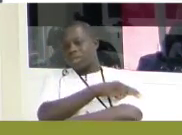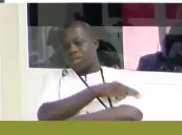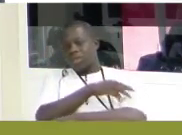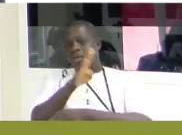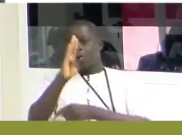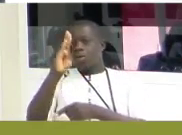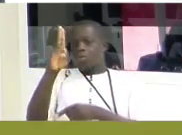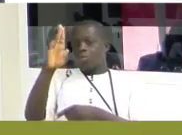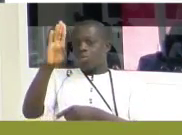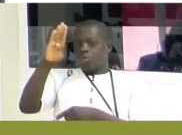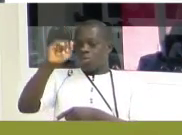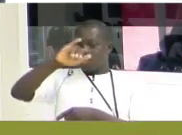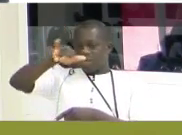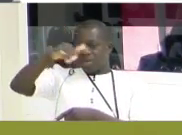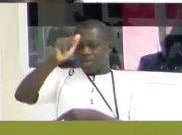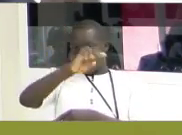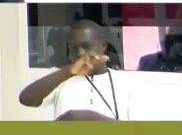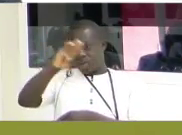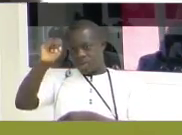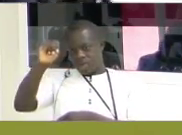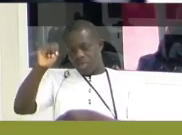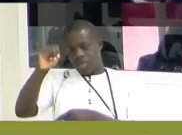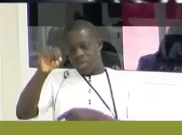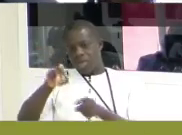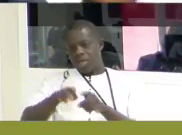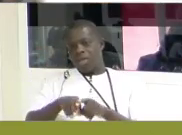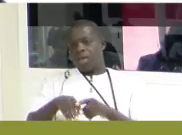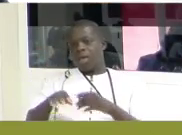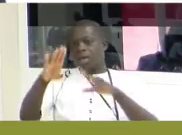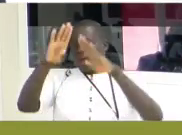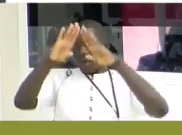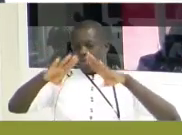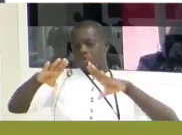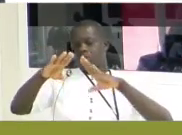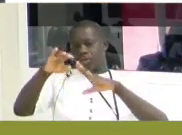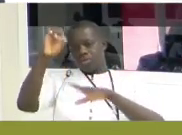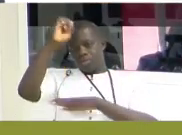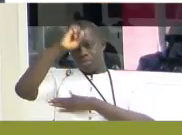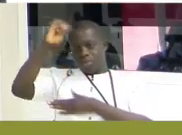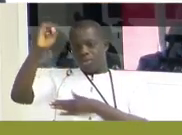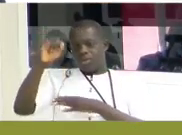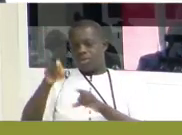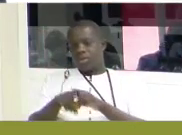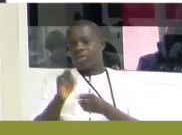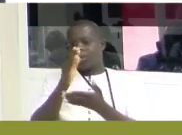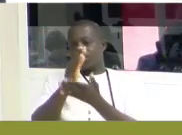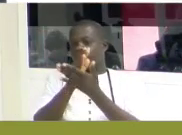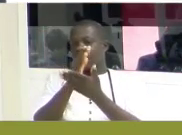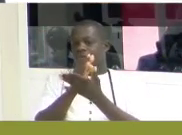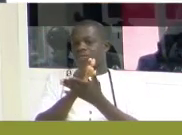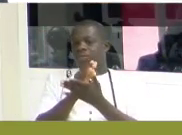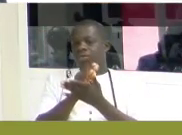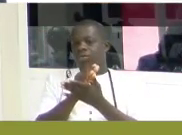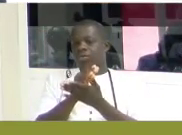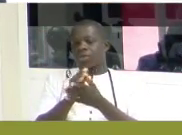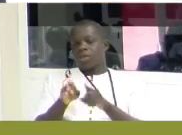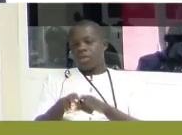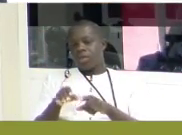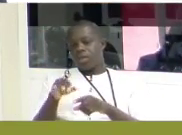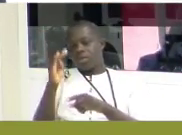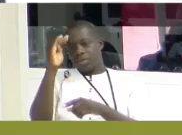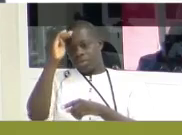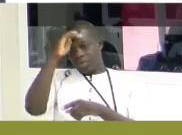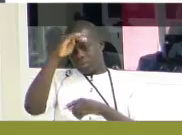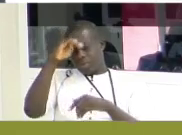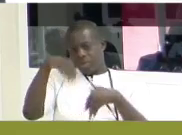House. So when they printed this was the crime he was accused of. But Buba